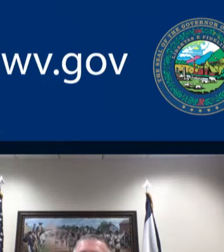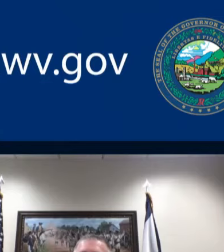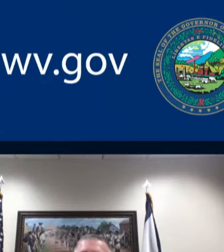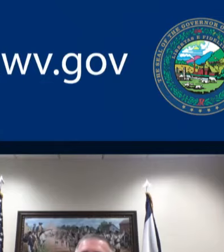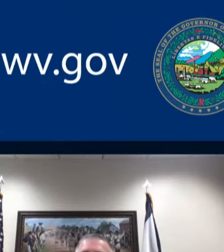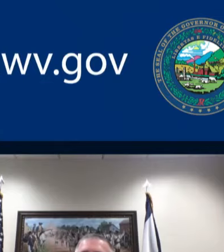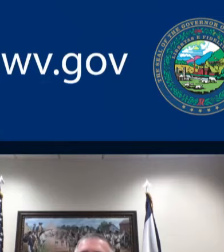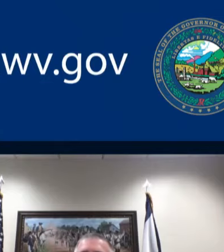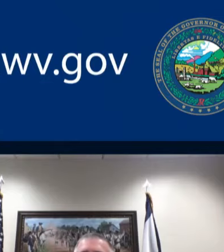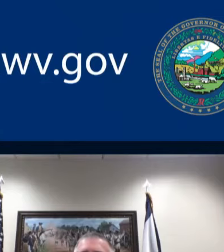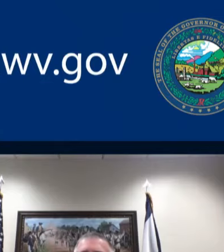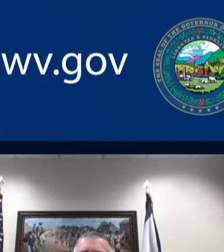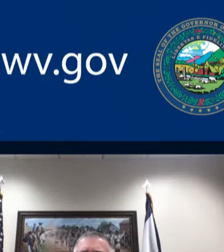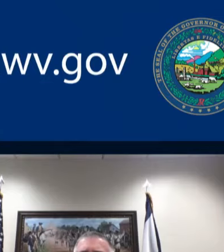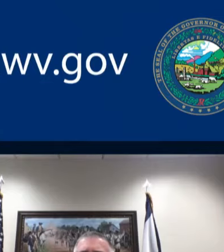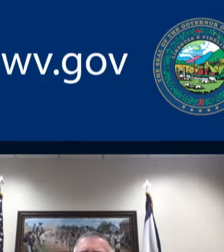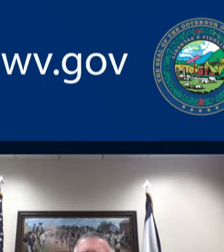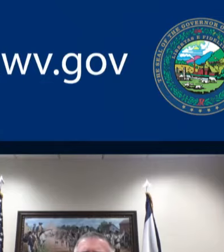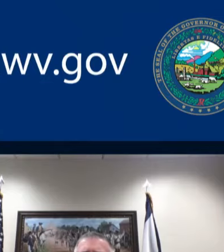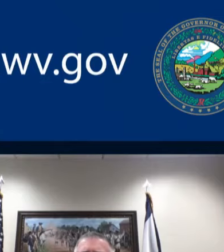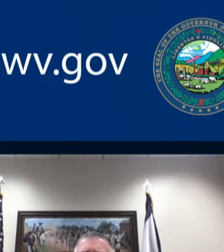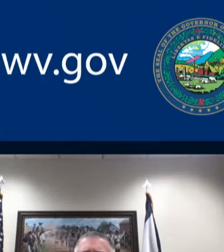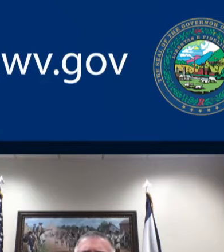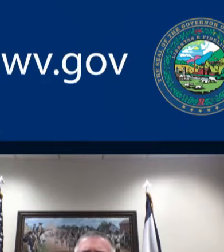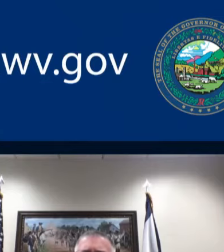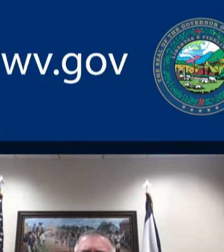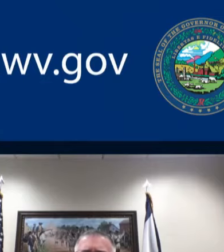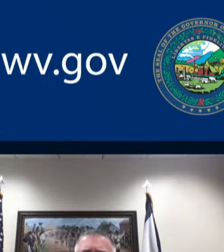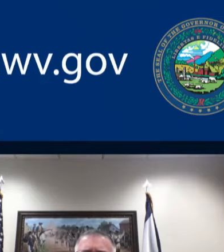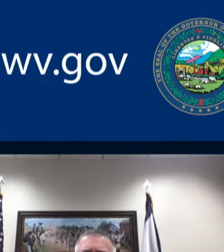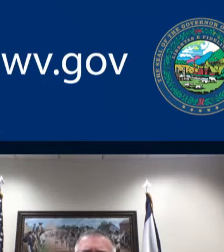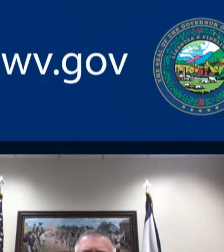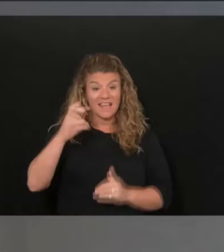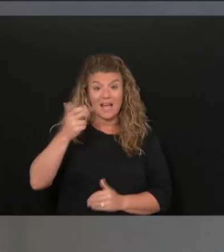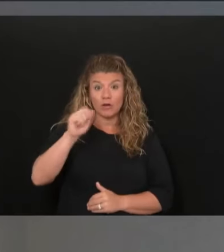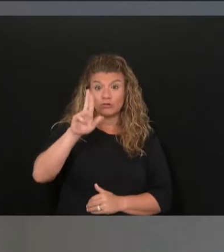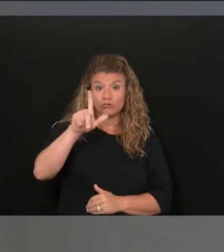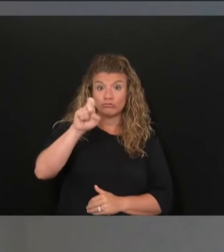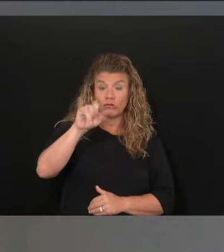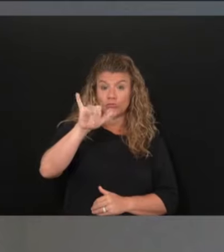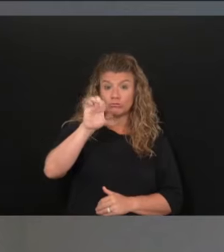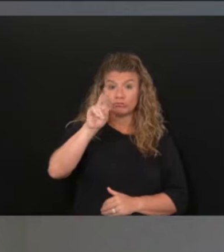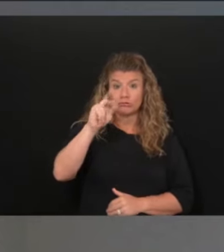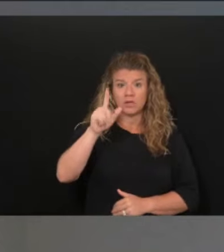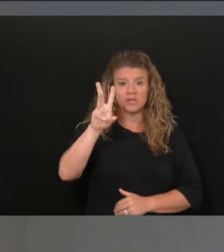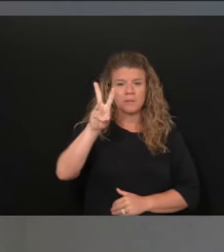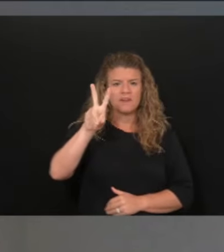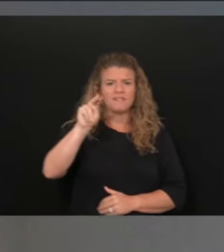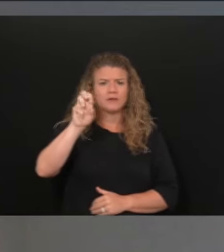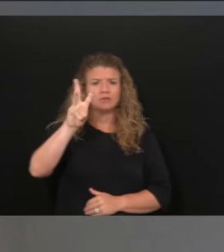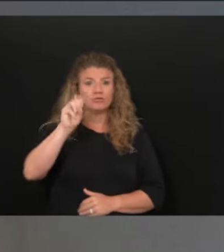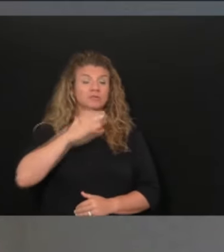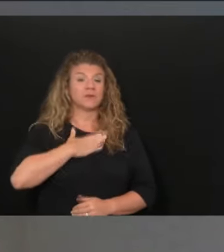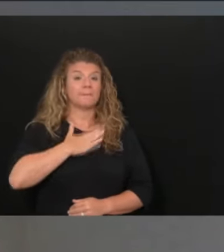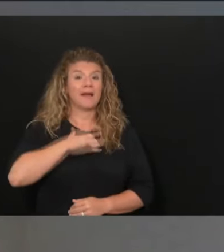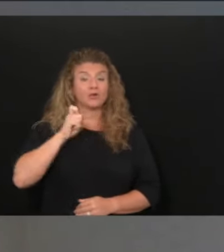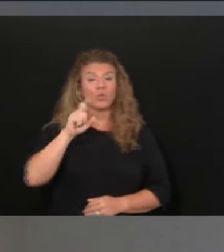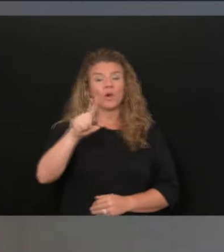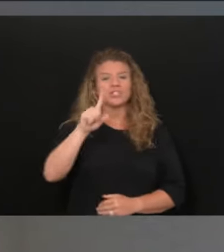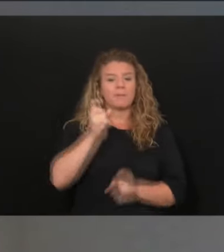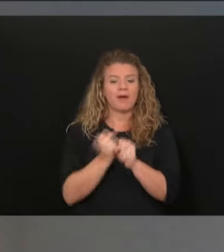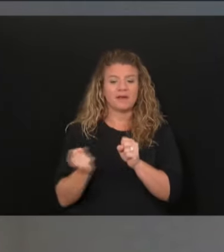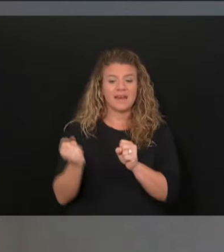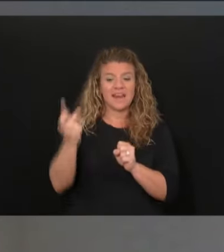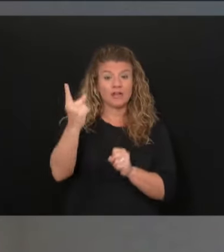Brad. Next, we'll go to Charles Young with WV News. Hi, this is Charles Young with WV News. Governor, my question is regarding next